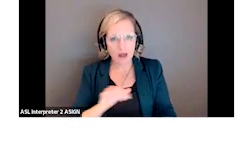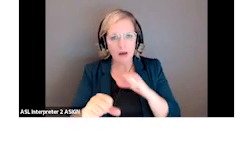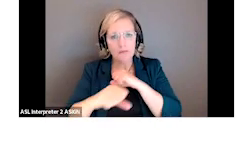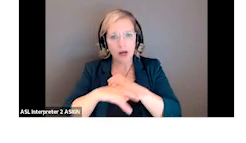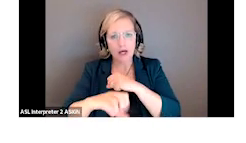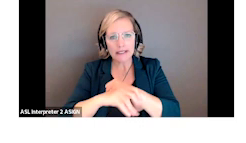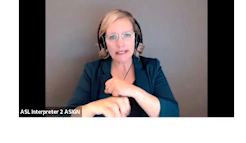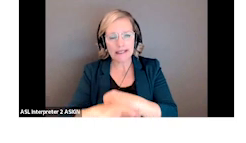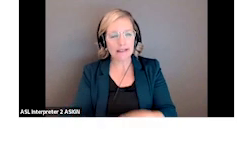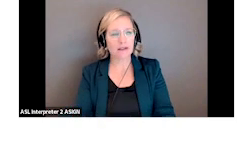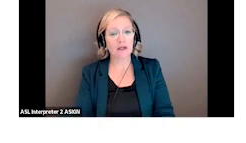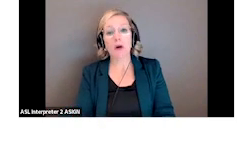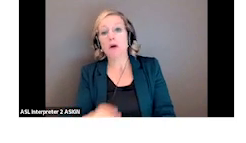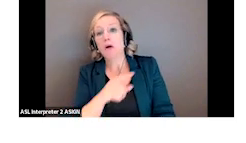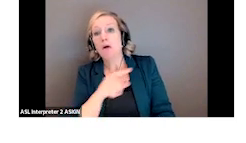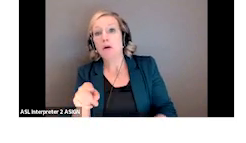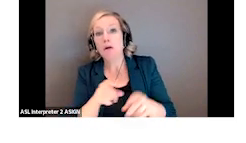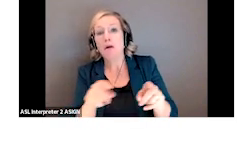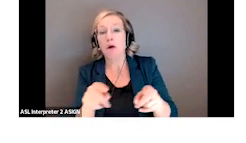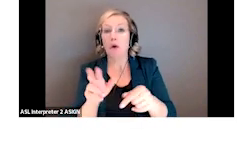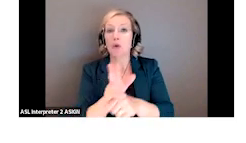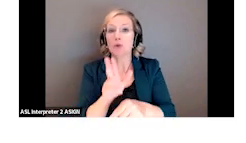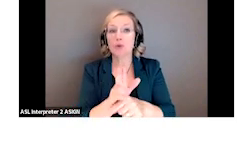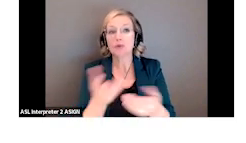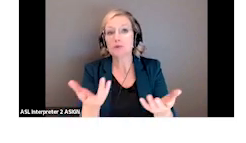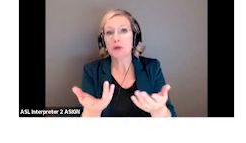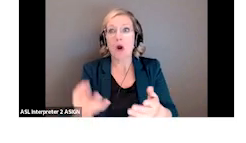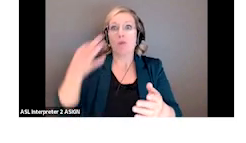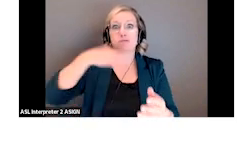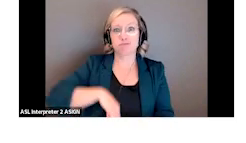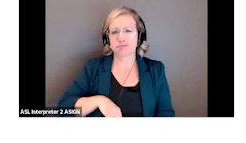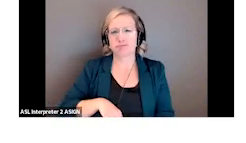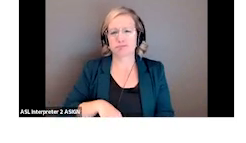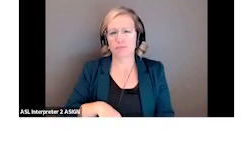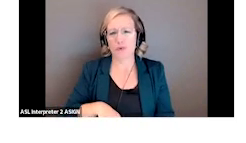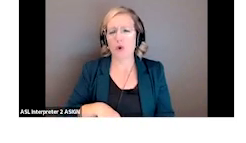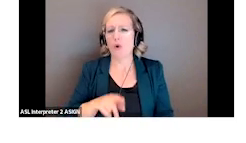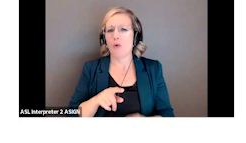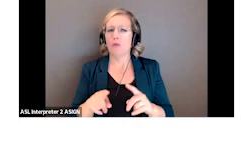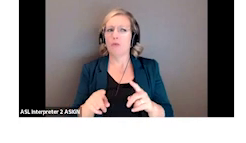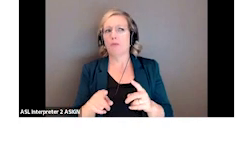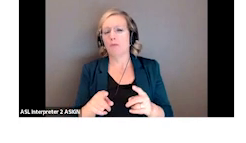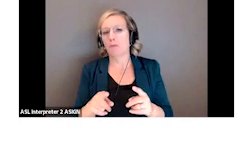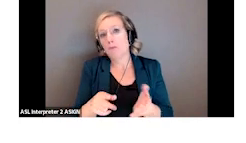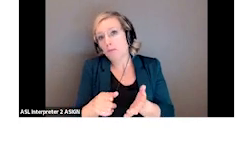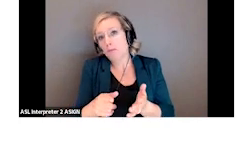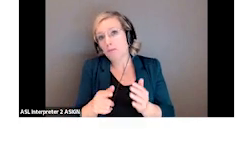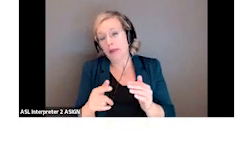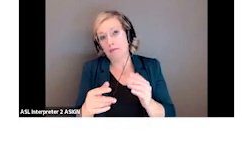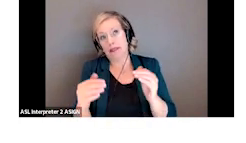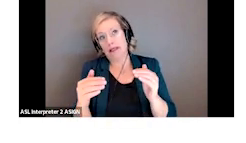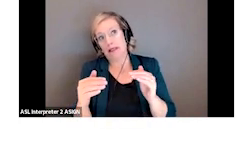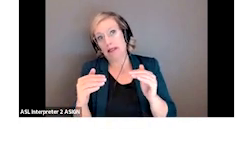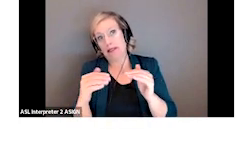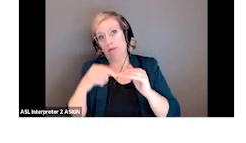make money on those units. If you break even, fantastic. But we're leveraging people who follow us,